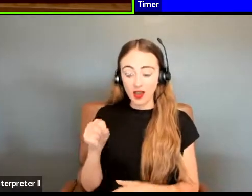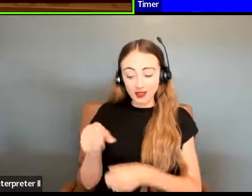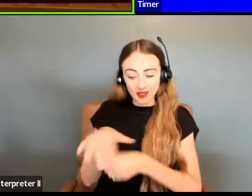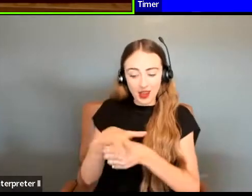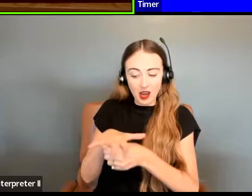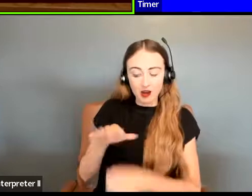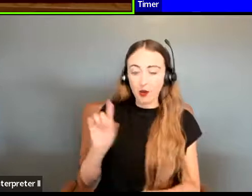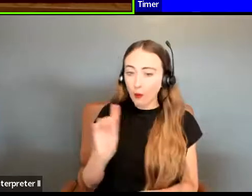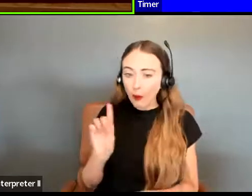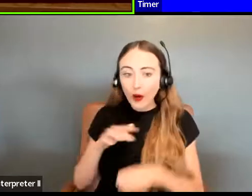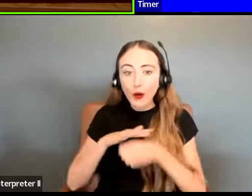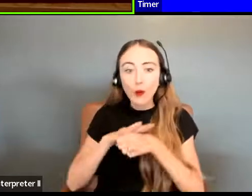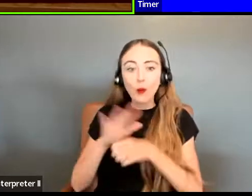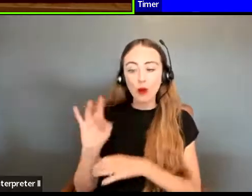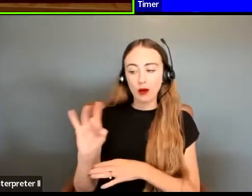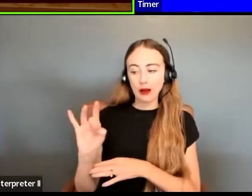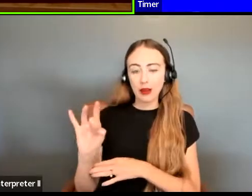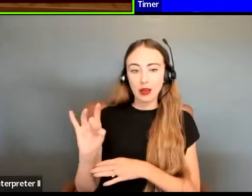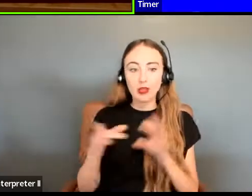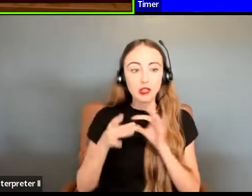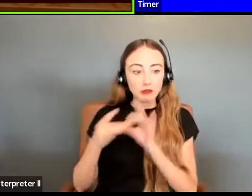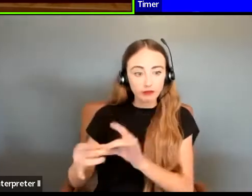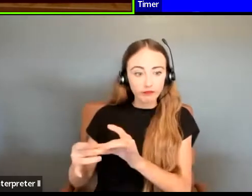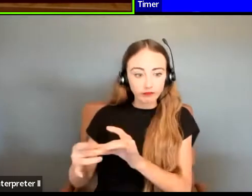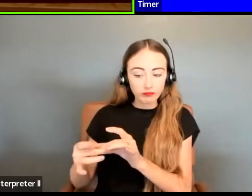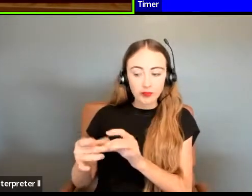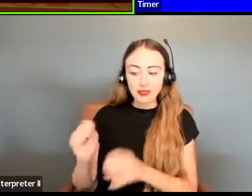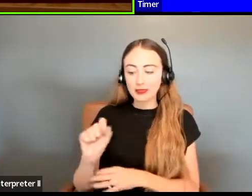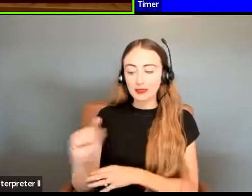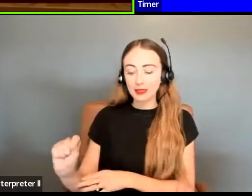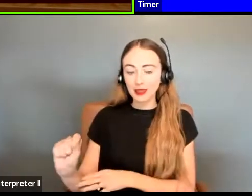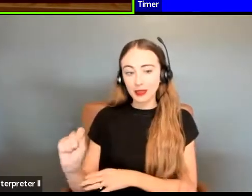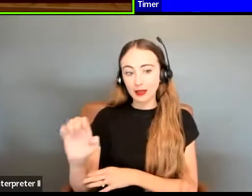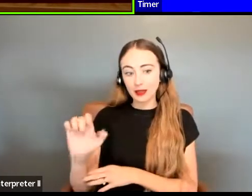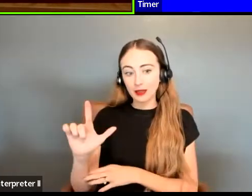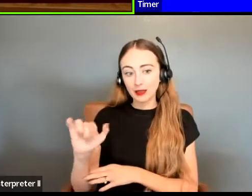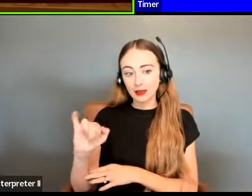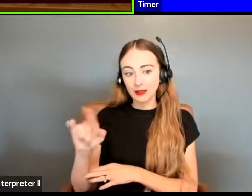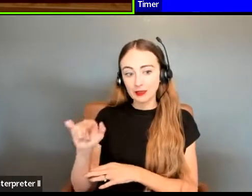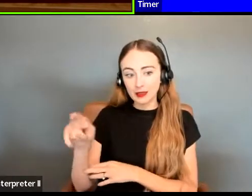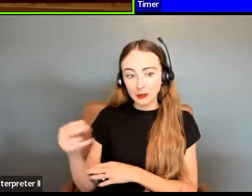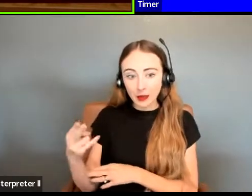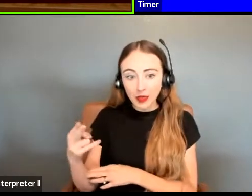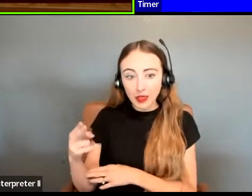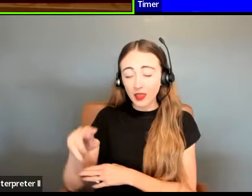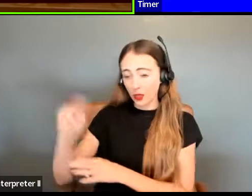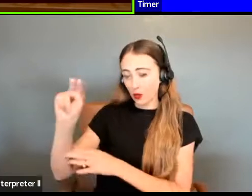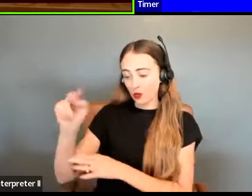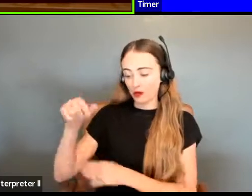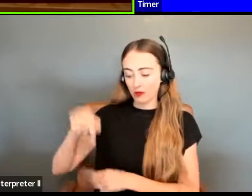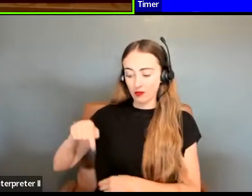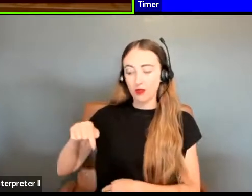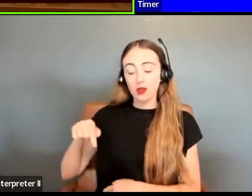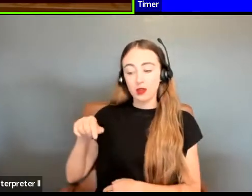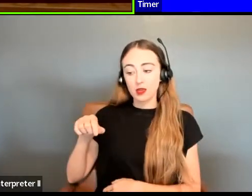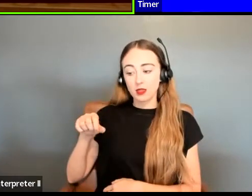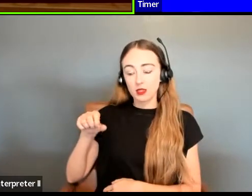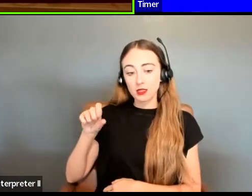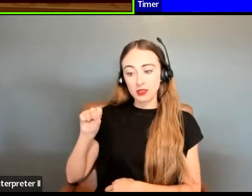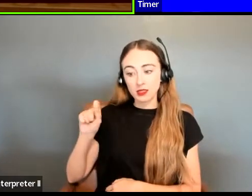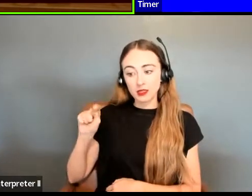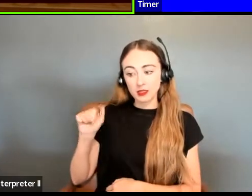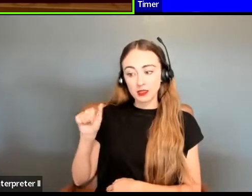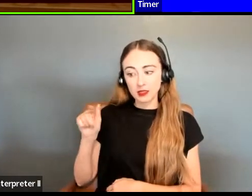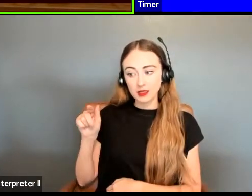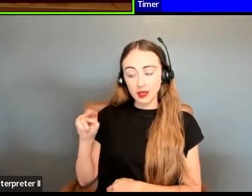in Ward 8, is bounded by and includes St. Elizabeth's and Suitland Parkway to the north, Stanton Road to the east, Oxen